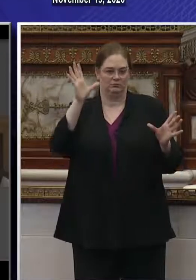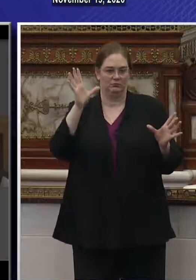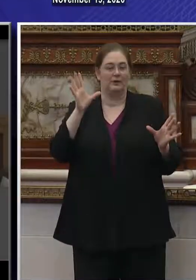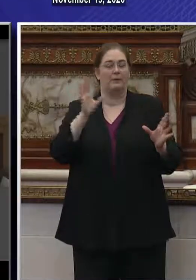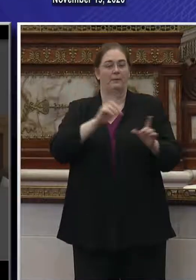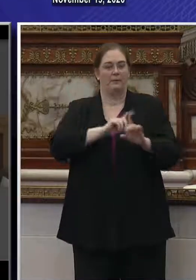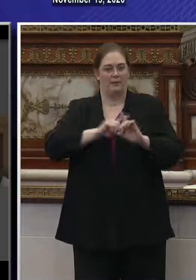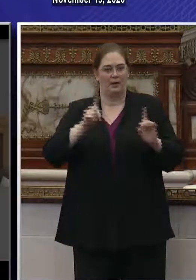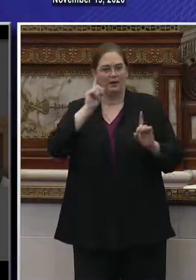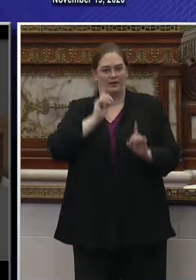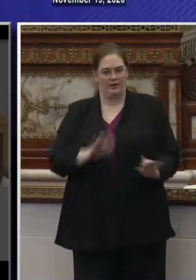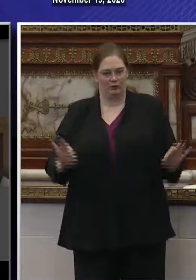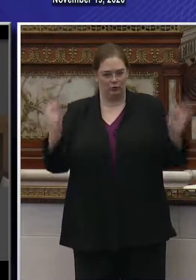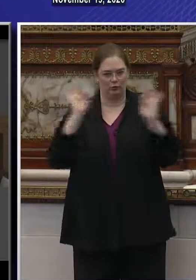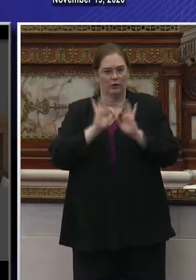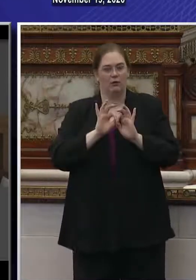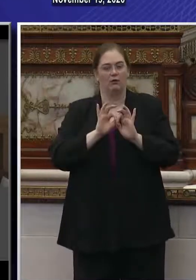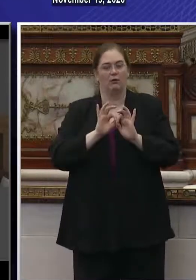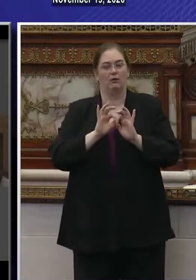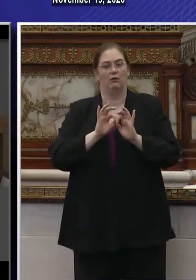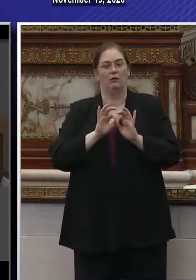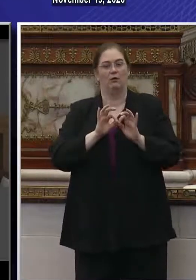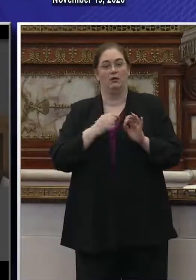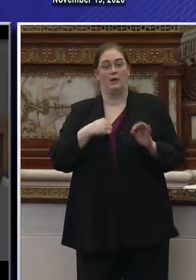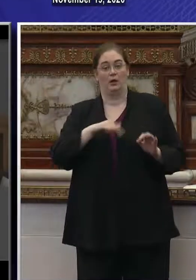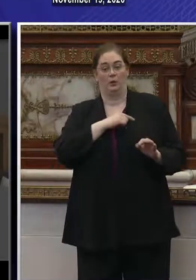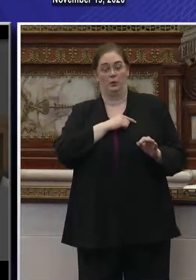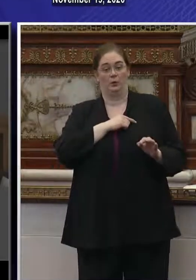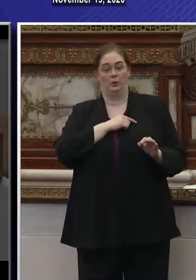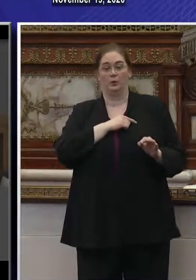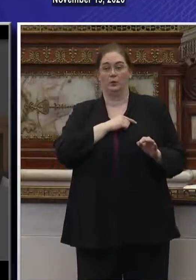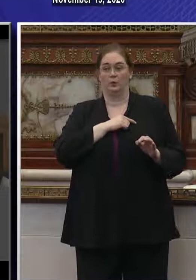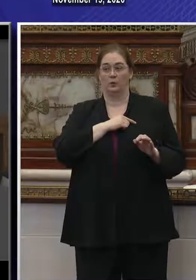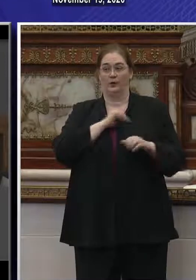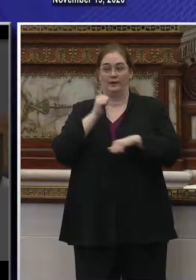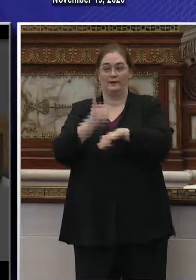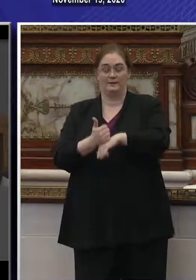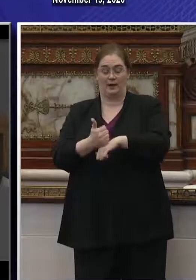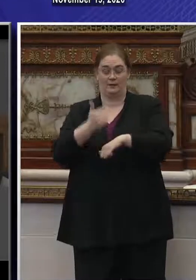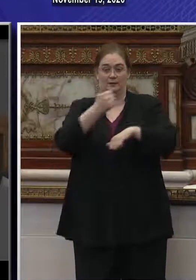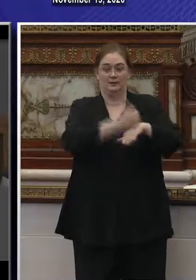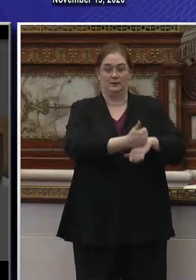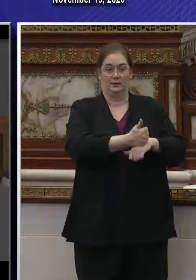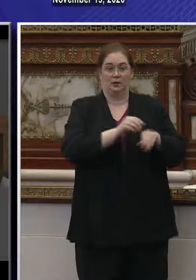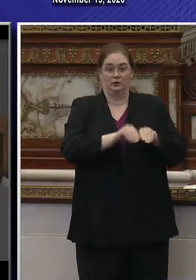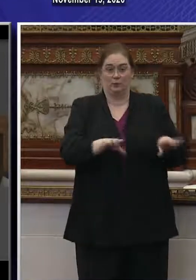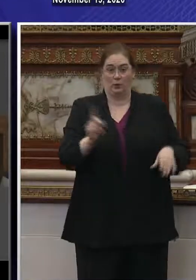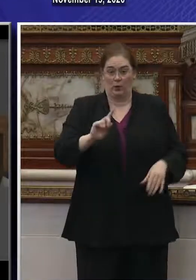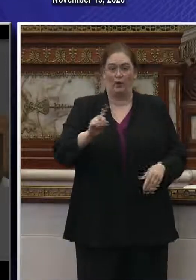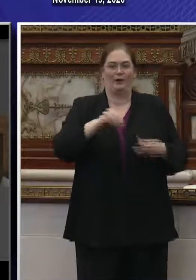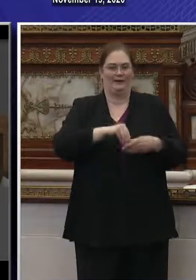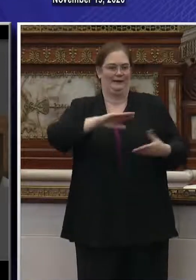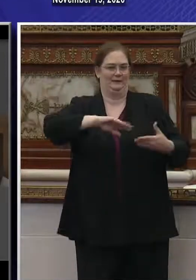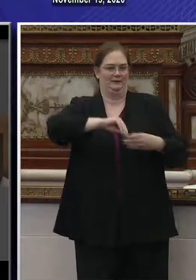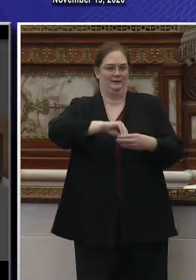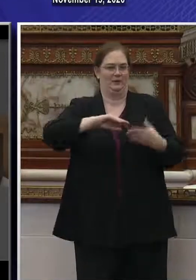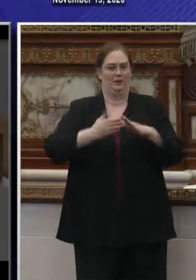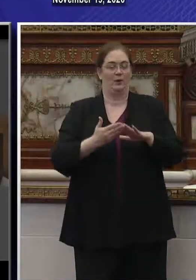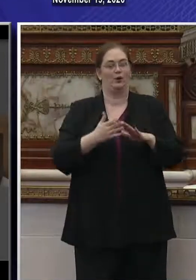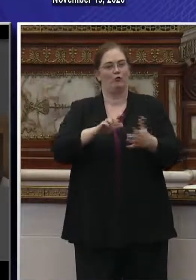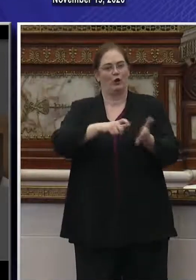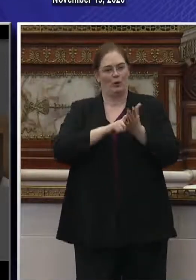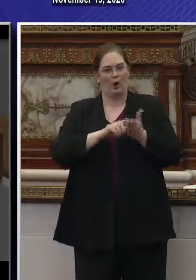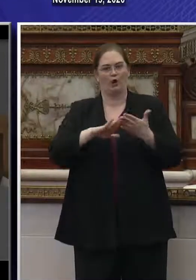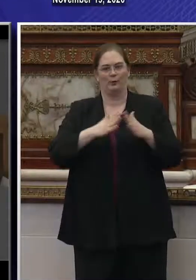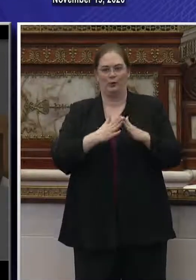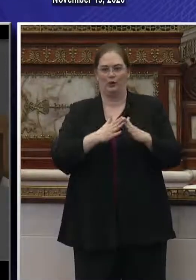it's critical that we put the distribution sites in neighborhoods, and that's going to require community partners